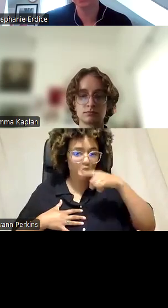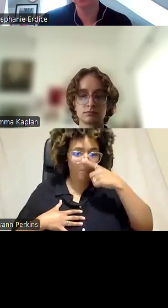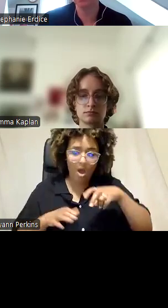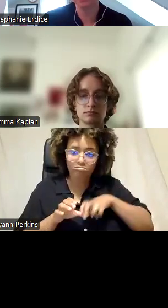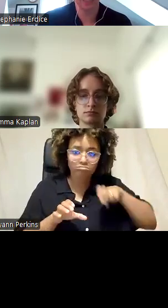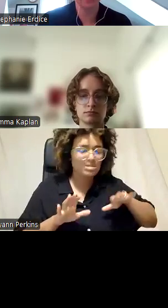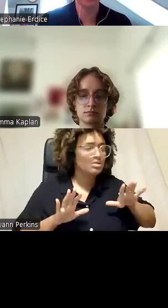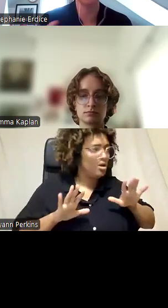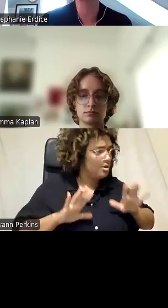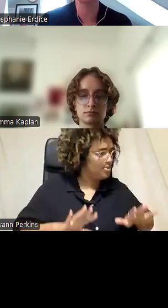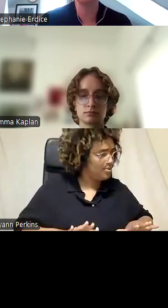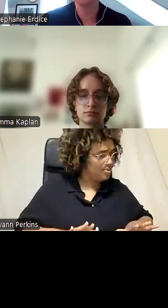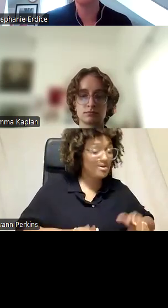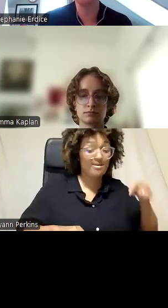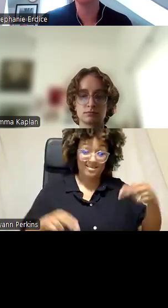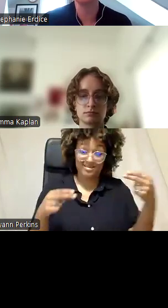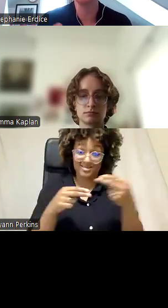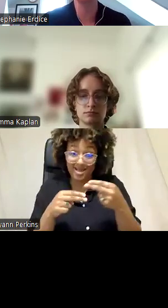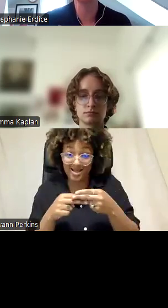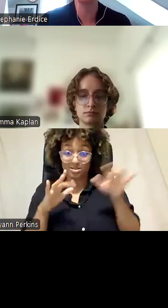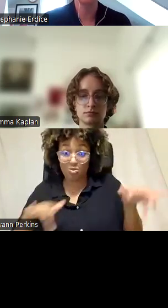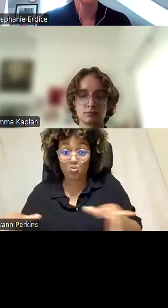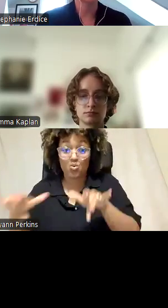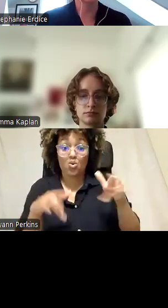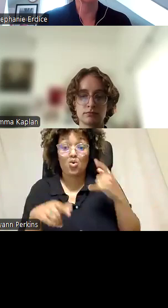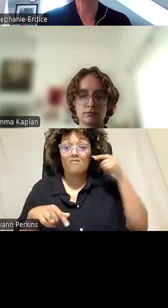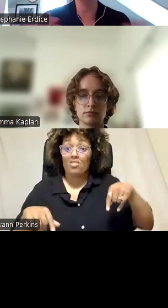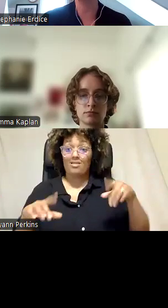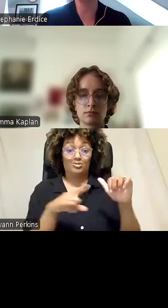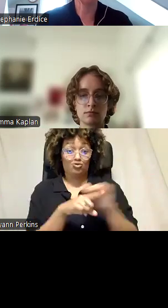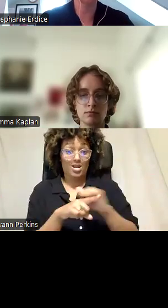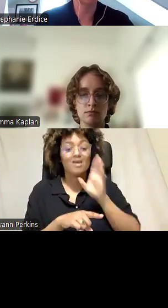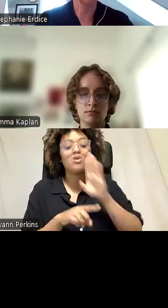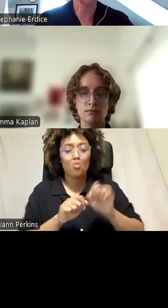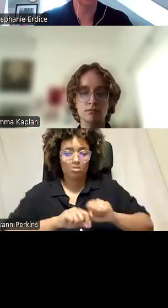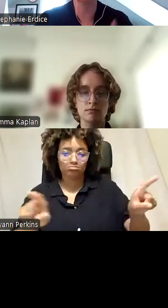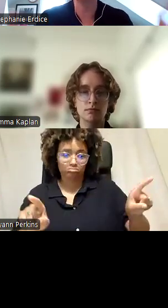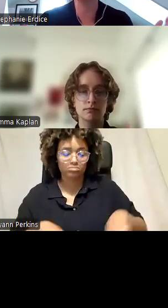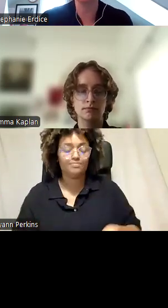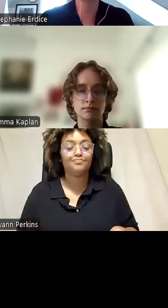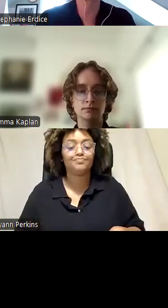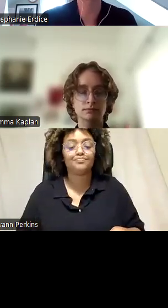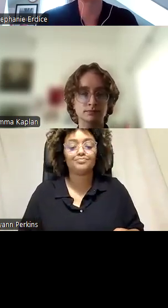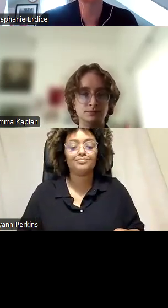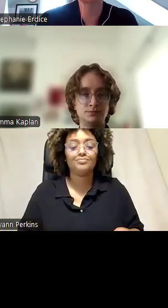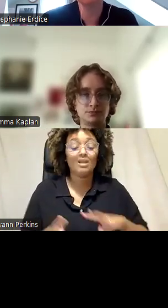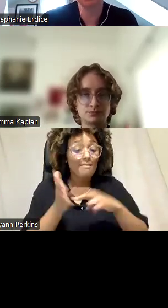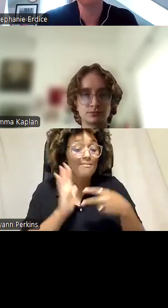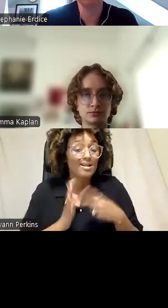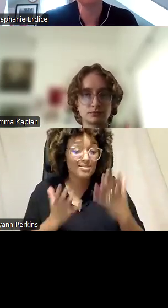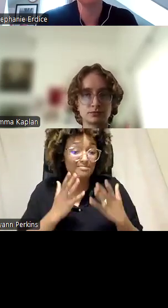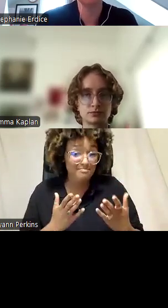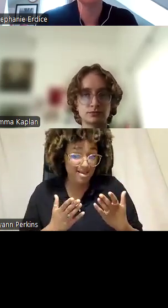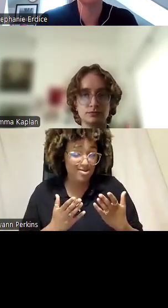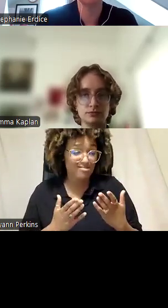you're going to receive the slides and the recording that are available to you. So if you have to go through this at a different pace, please take